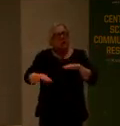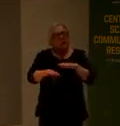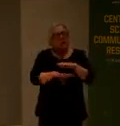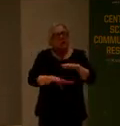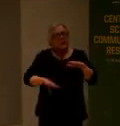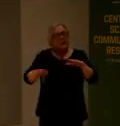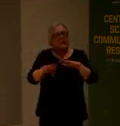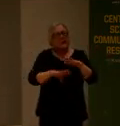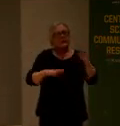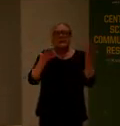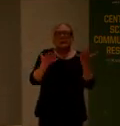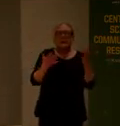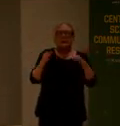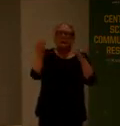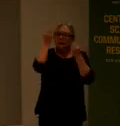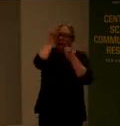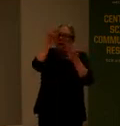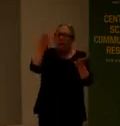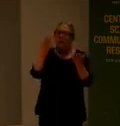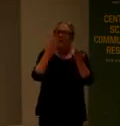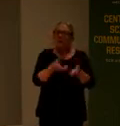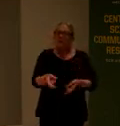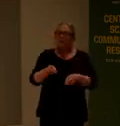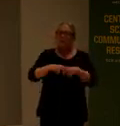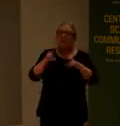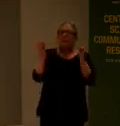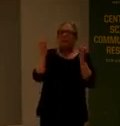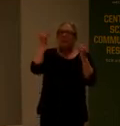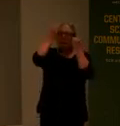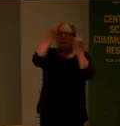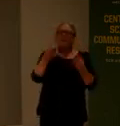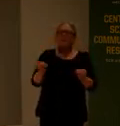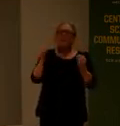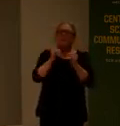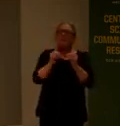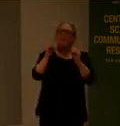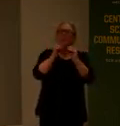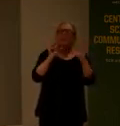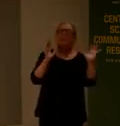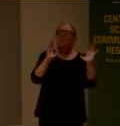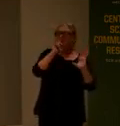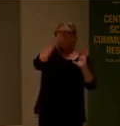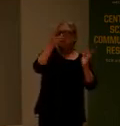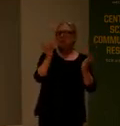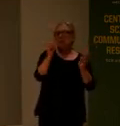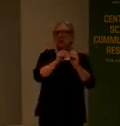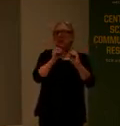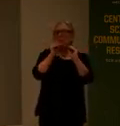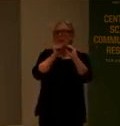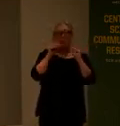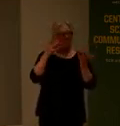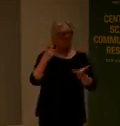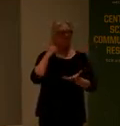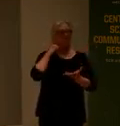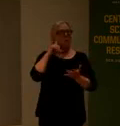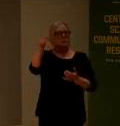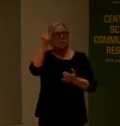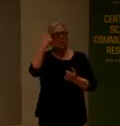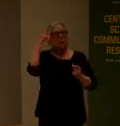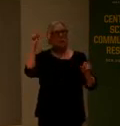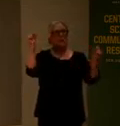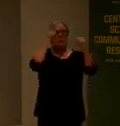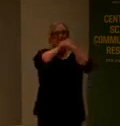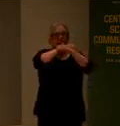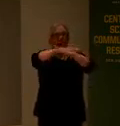recognition. And I hope that we can envision a future where all of those perspectives are incorporated to your wise comments.